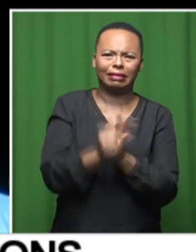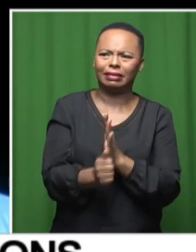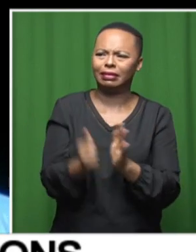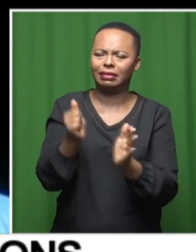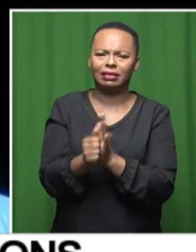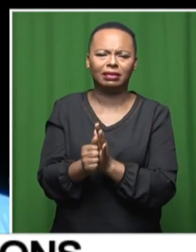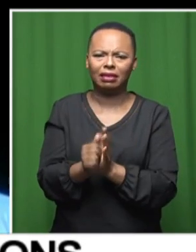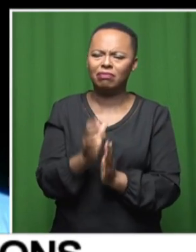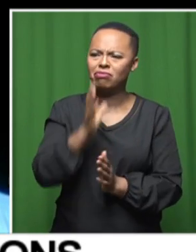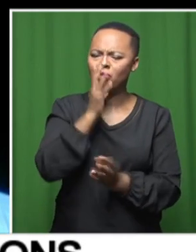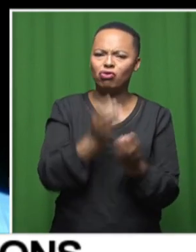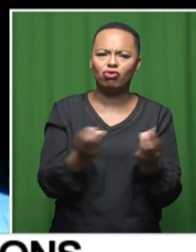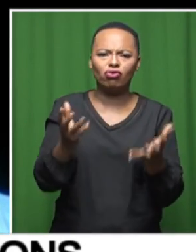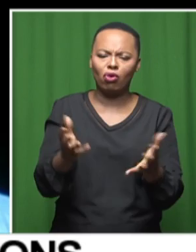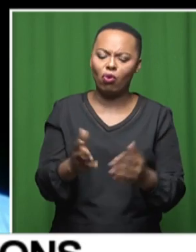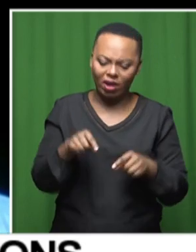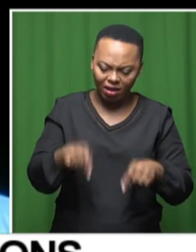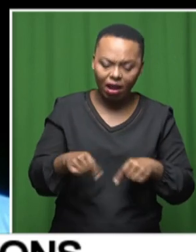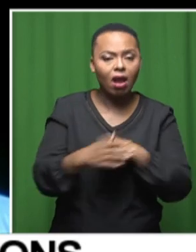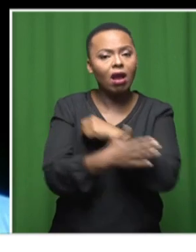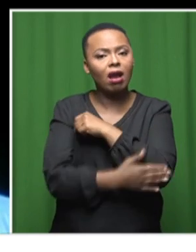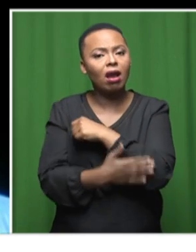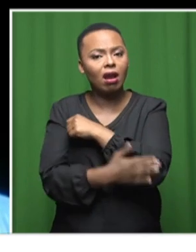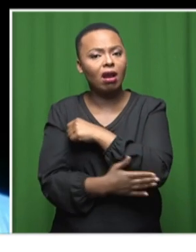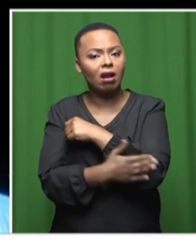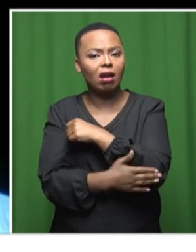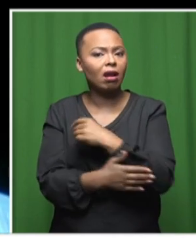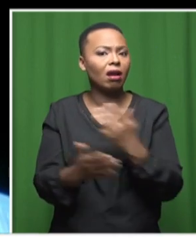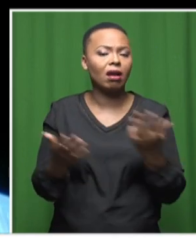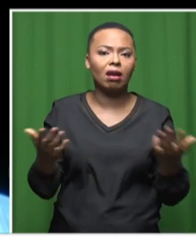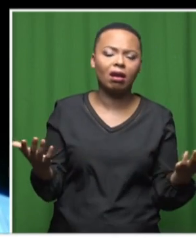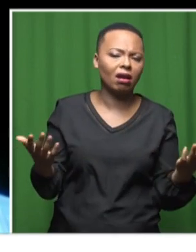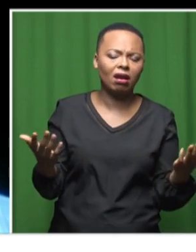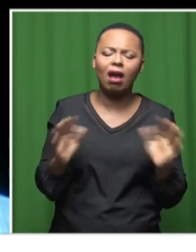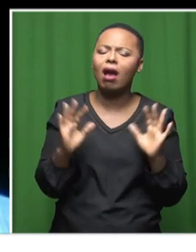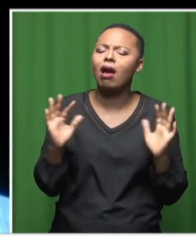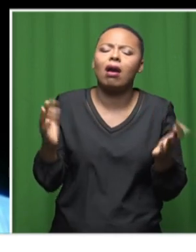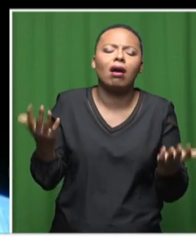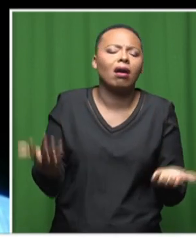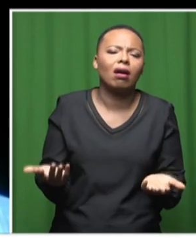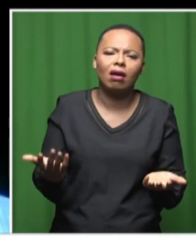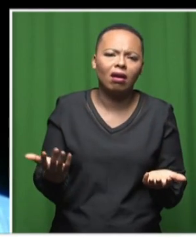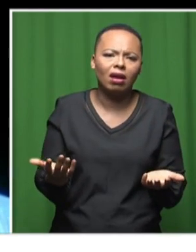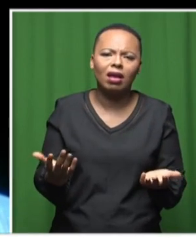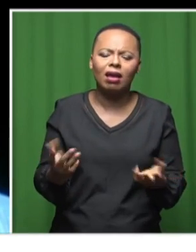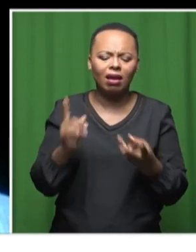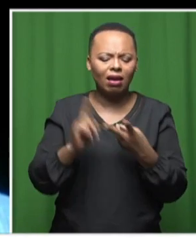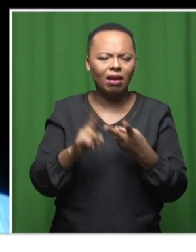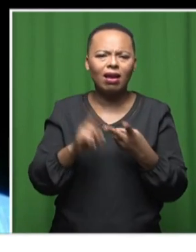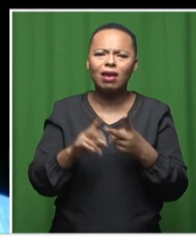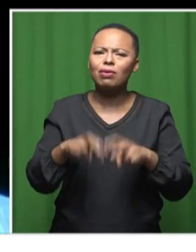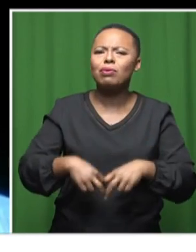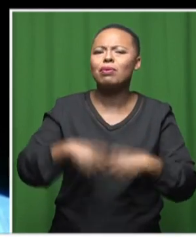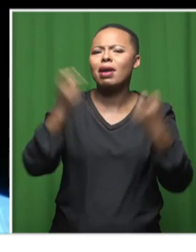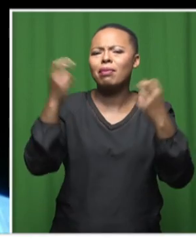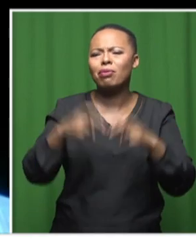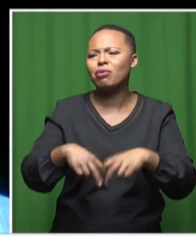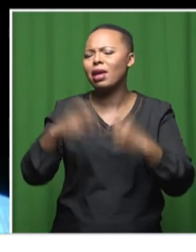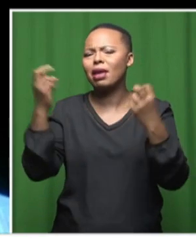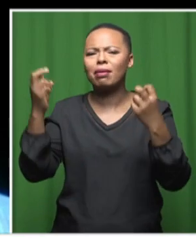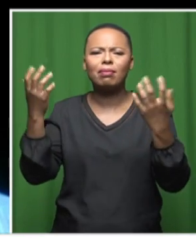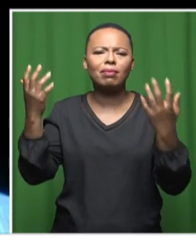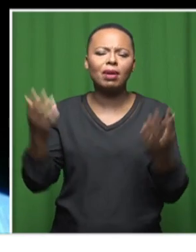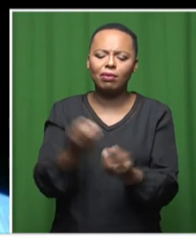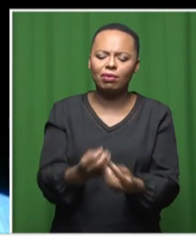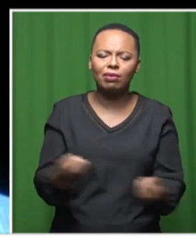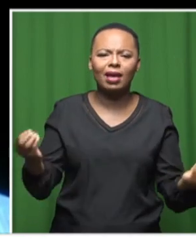country? And you couple that also with the rape statistics, and those are alarmingly high as well,